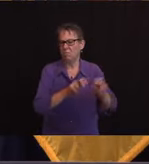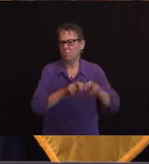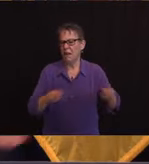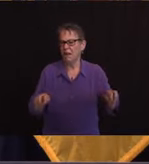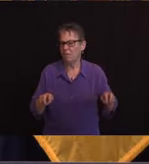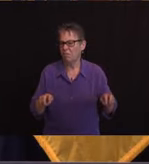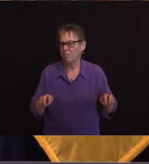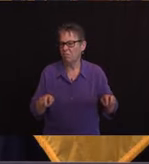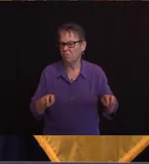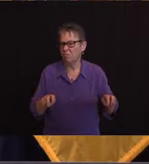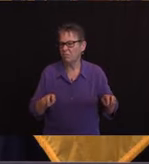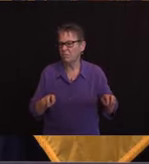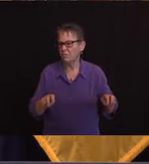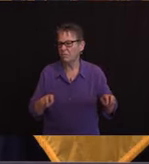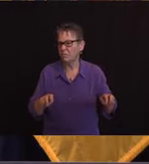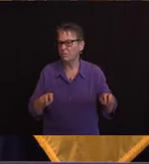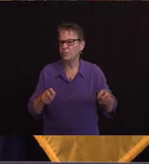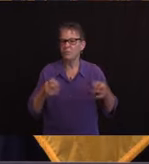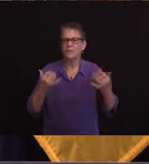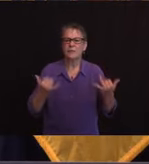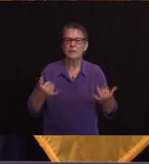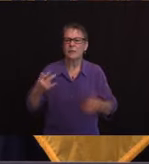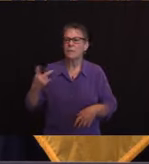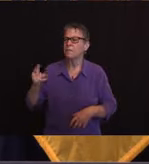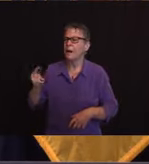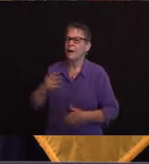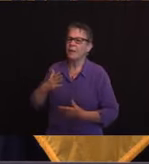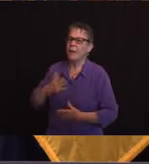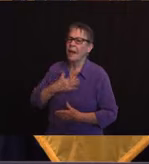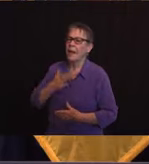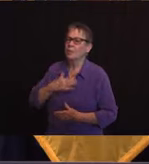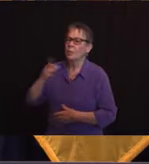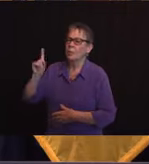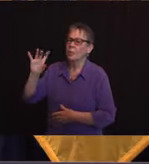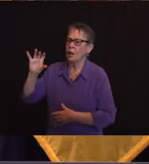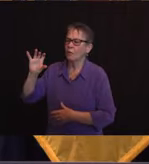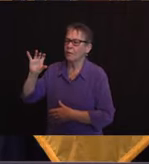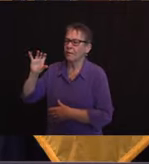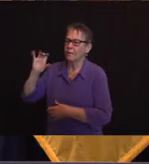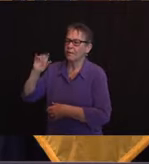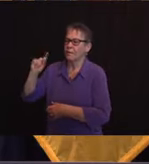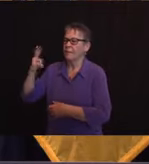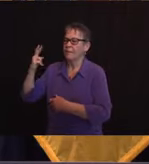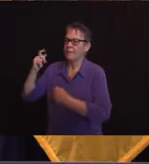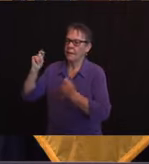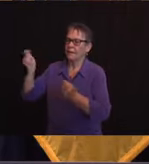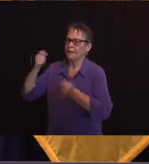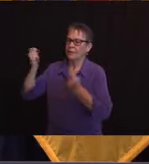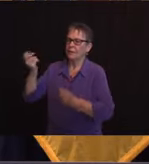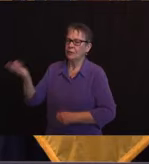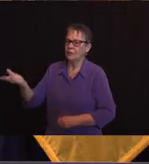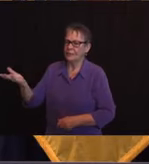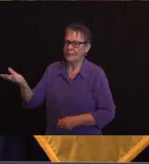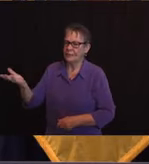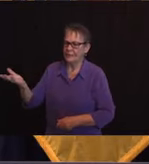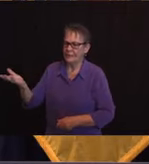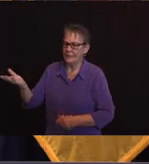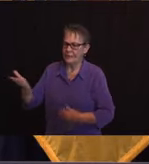happy 100th to you and your colleagues. I'm very honored and looking forward to standing with you. Jared, Paramel, Mahan, rest of the